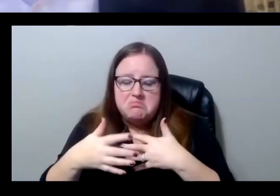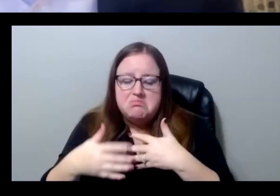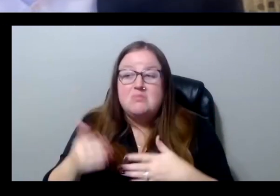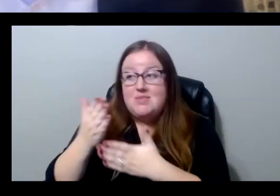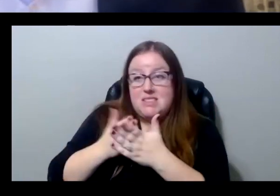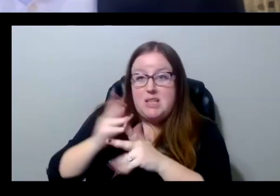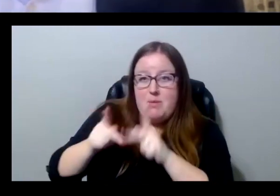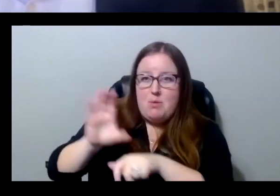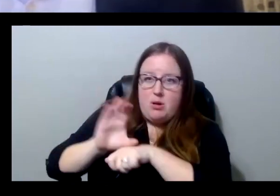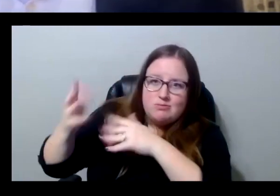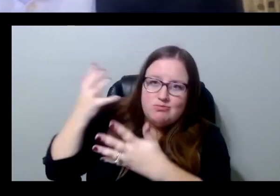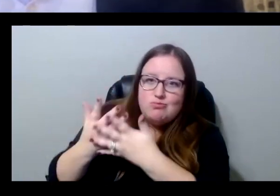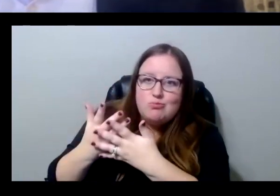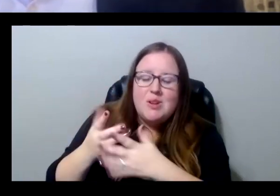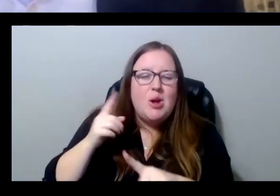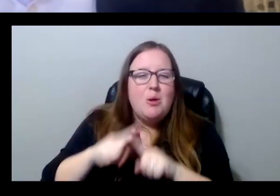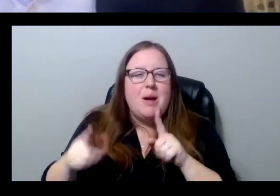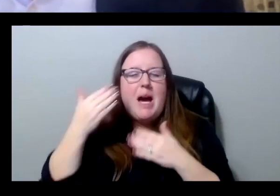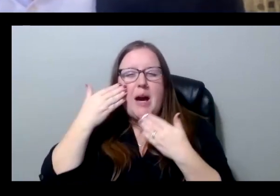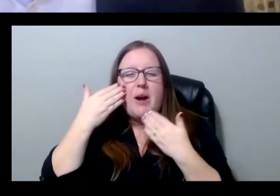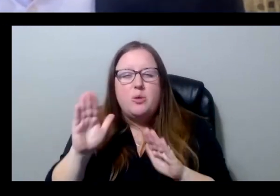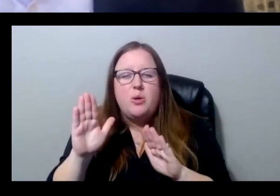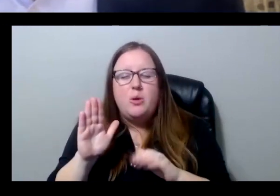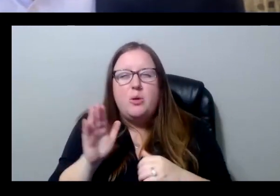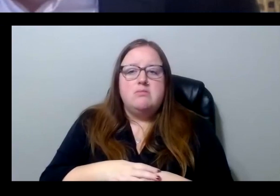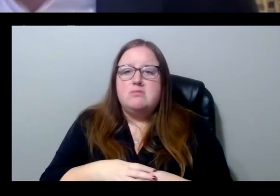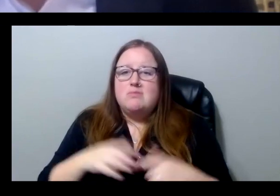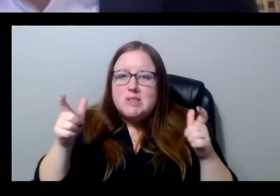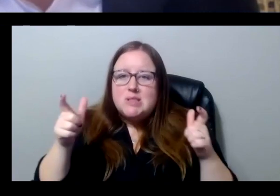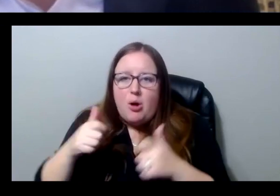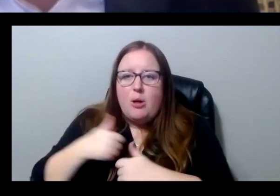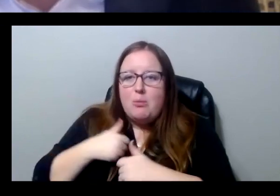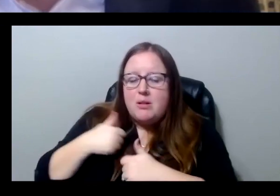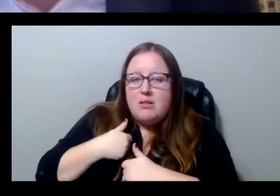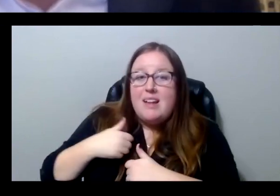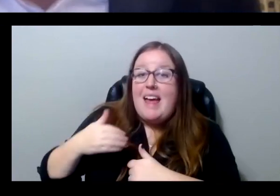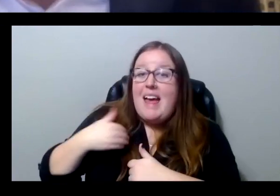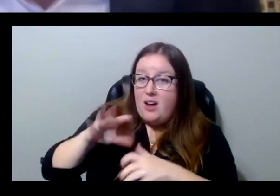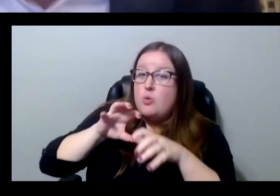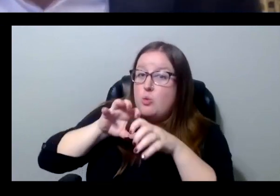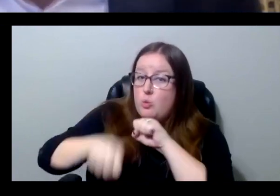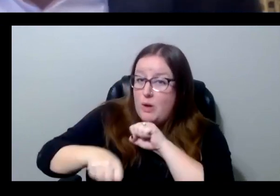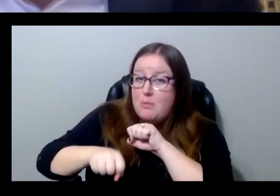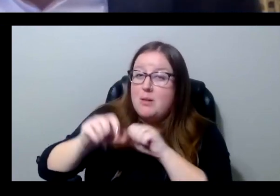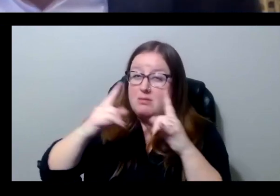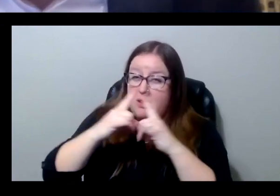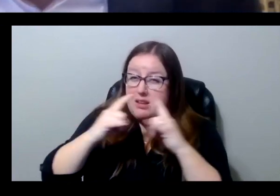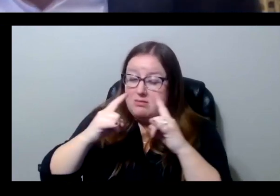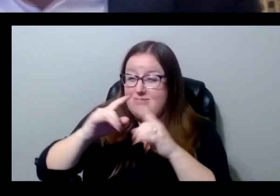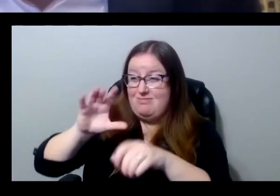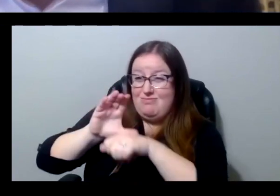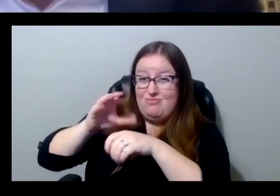interviewed 2 women who were children at the time in Bosnia. And I knew